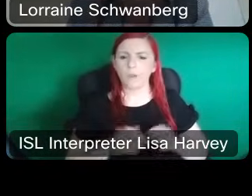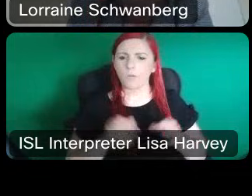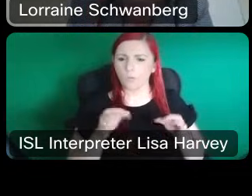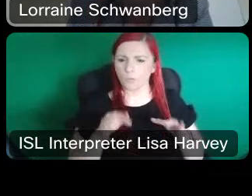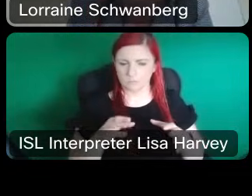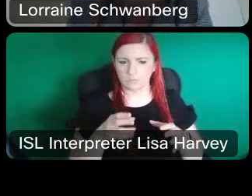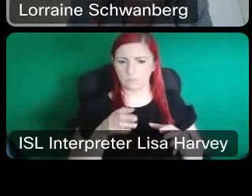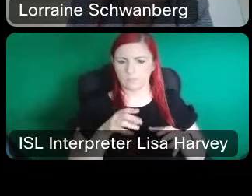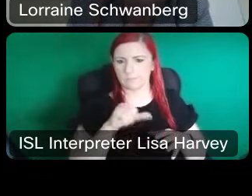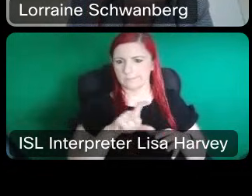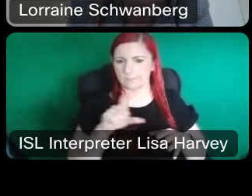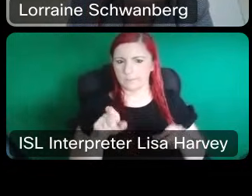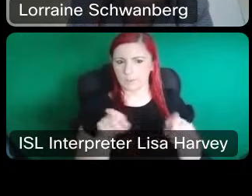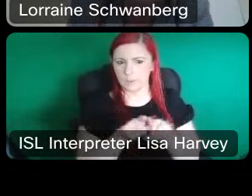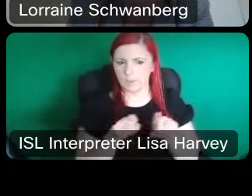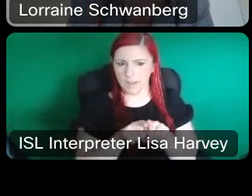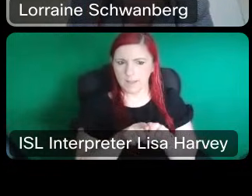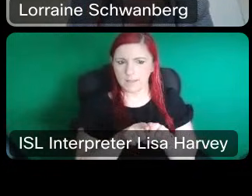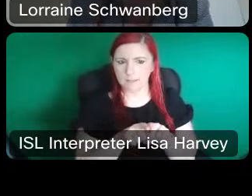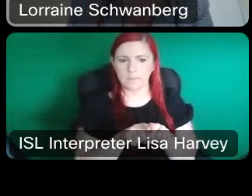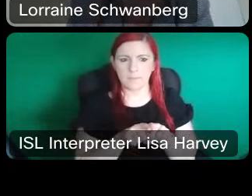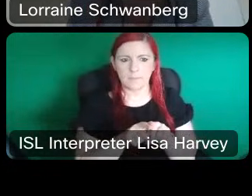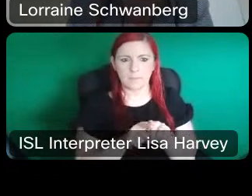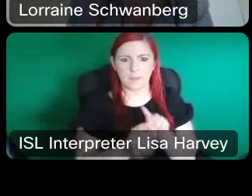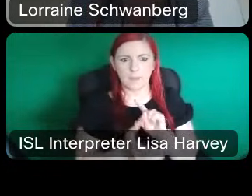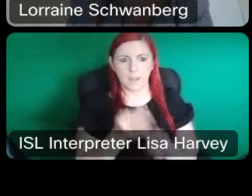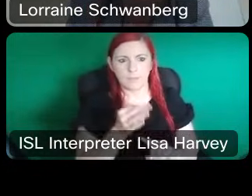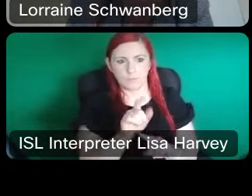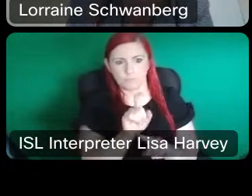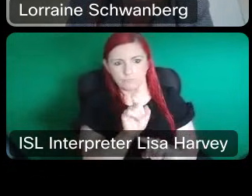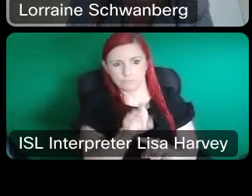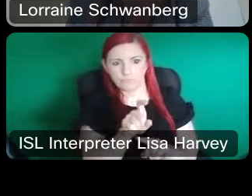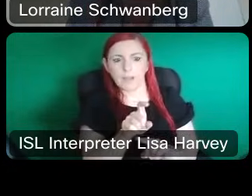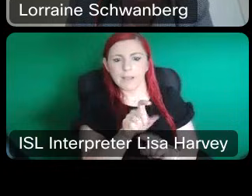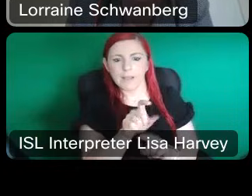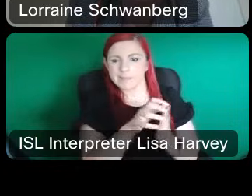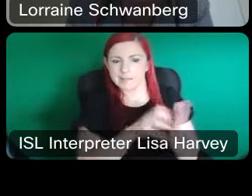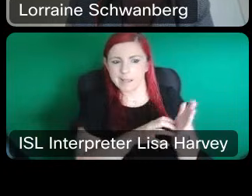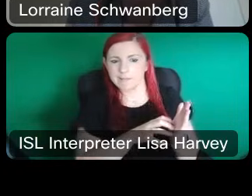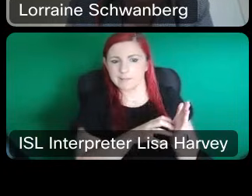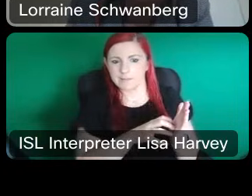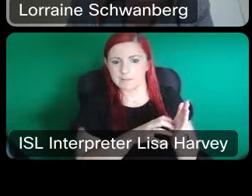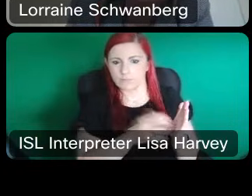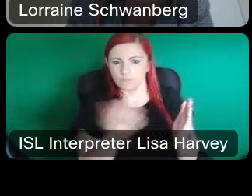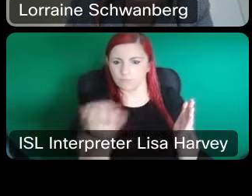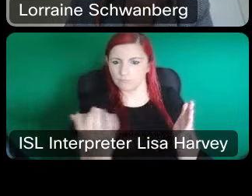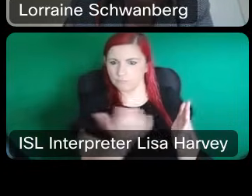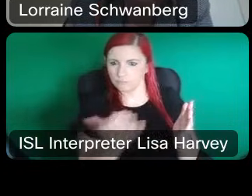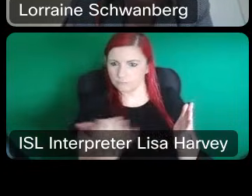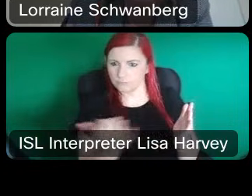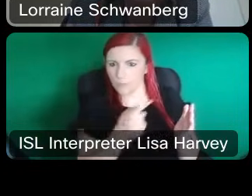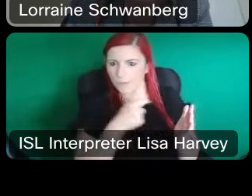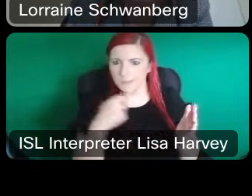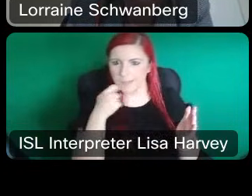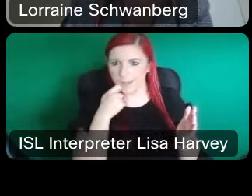addition, closed captions are available to you. This is text that will appear on your screen to reflect what is being said by